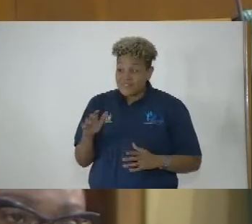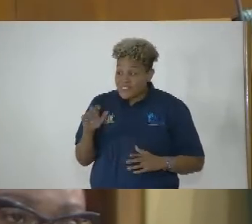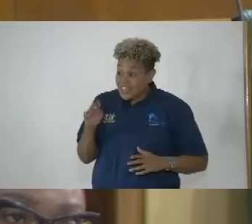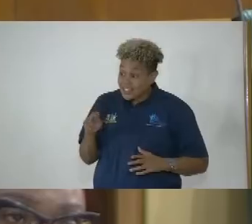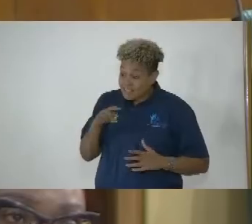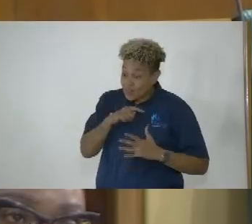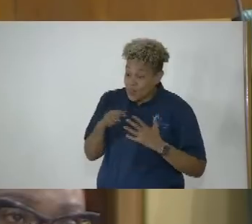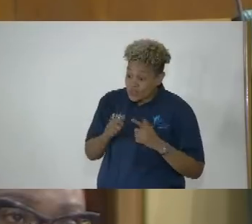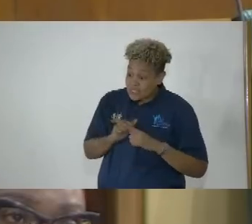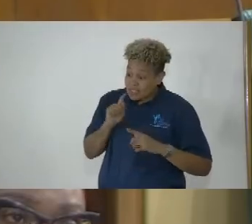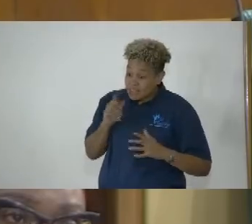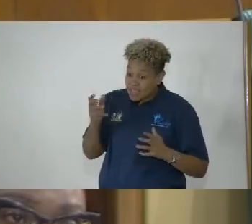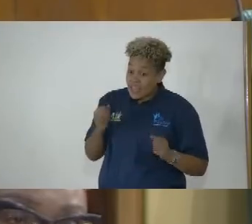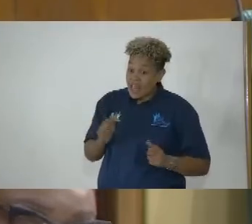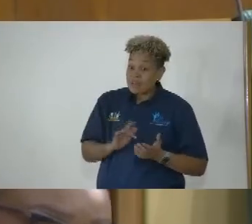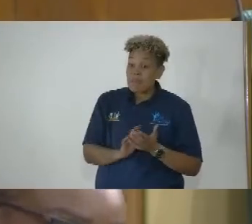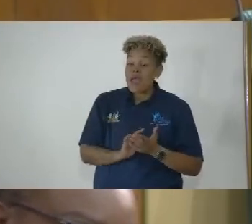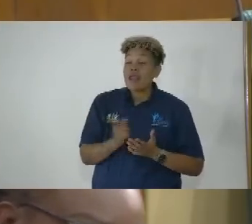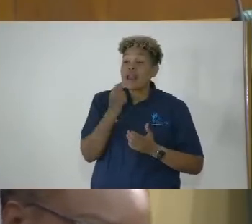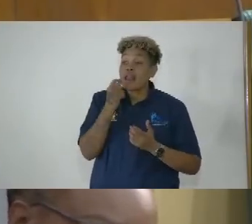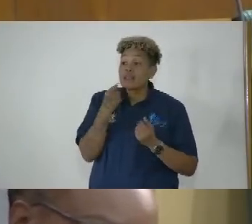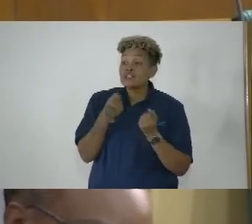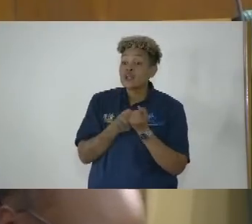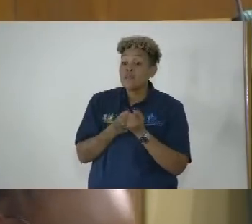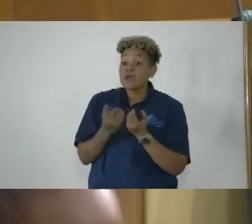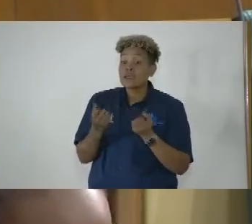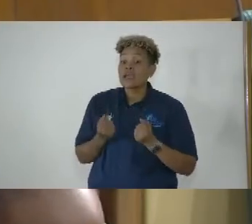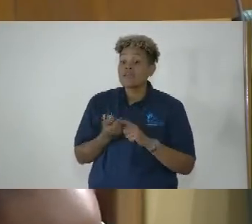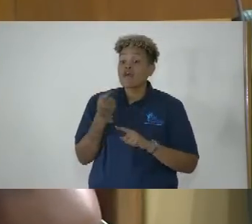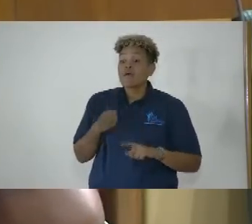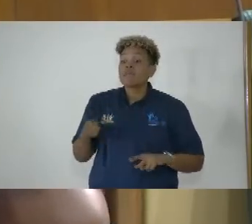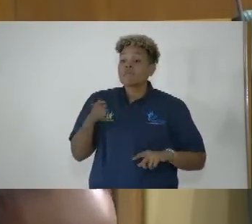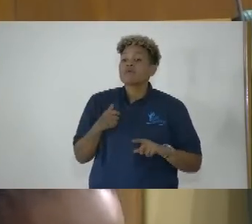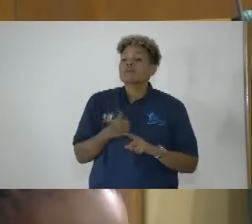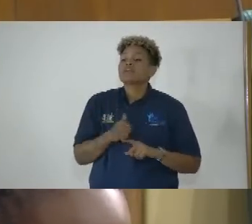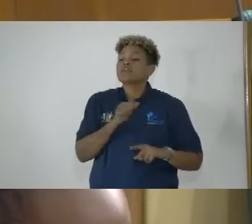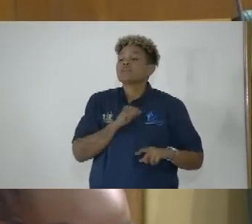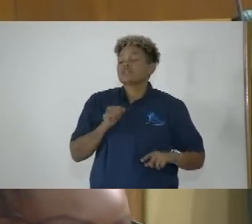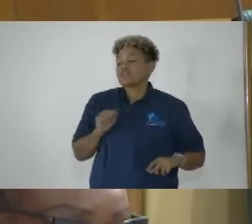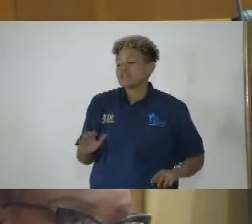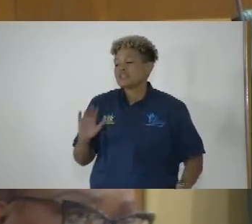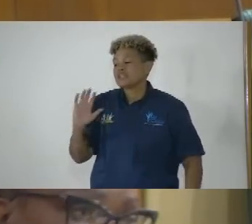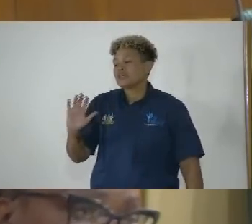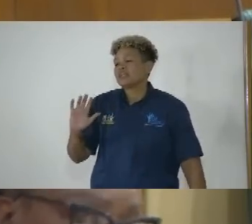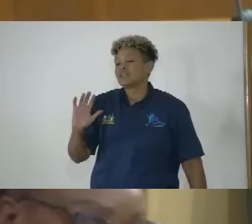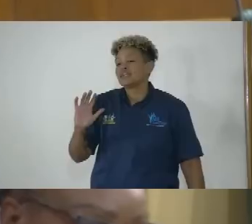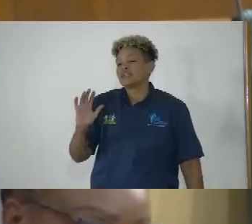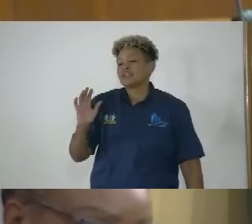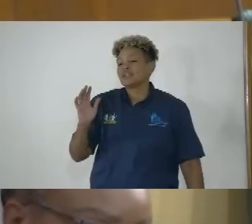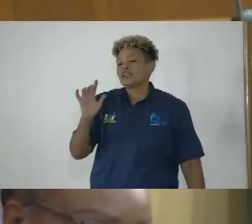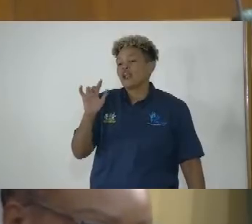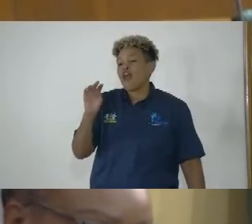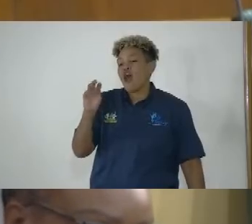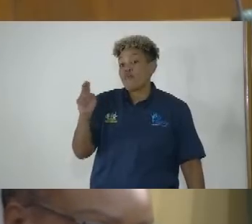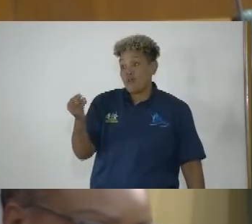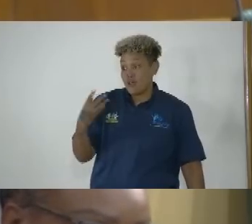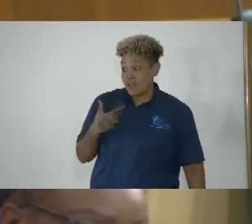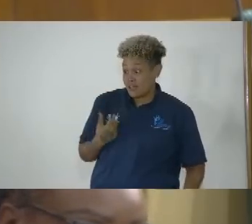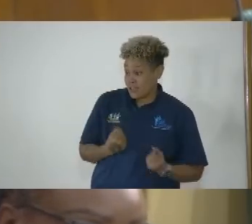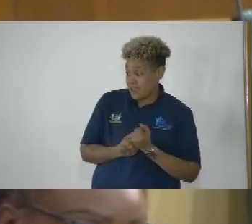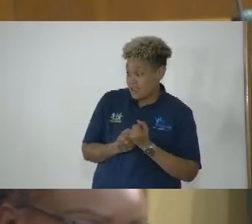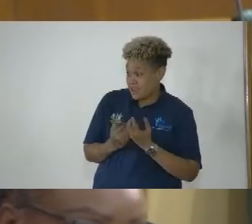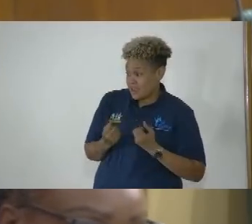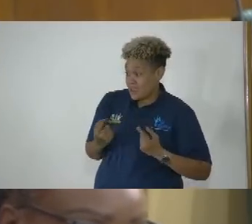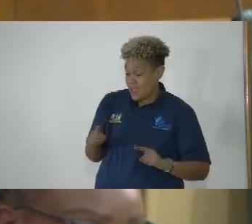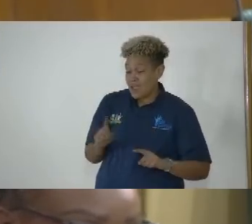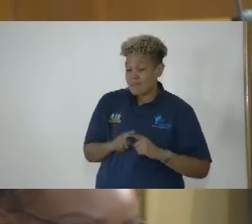though I get medical treatment from Senator Longmore,